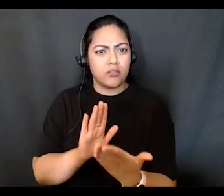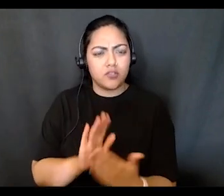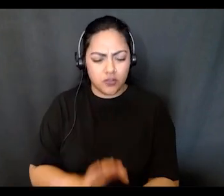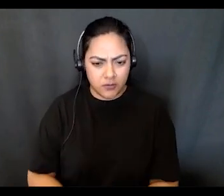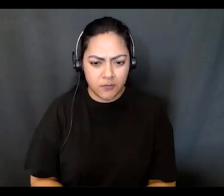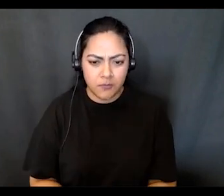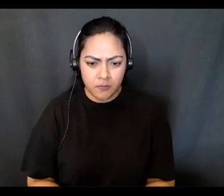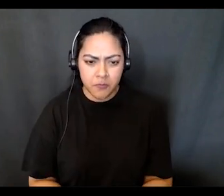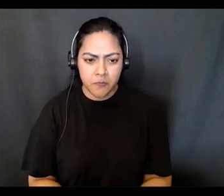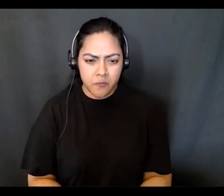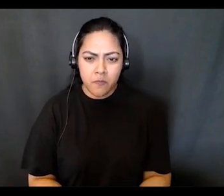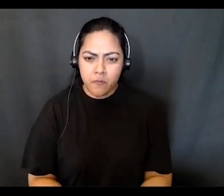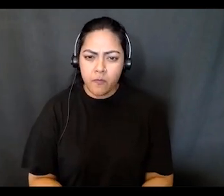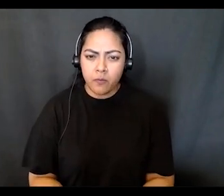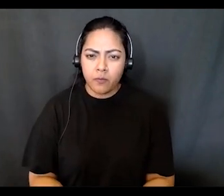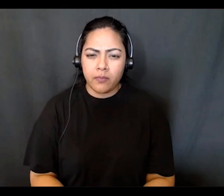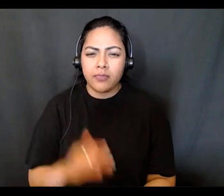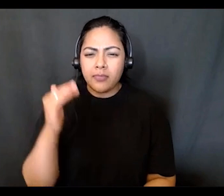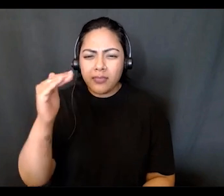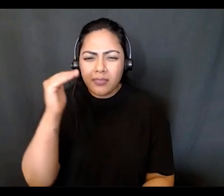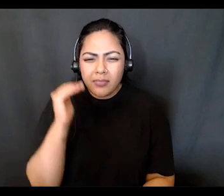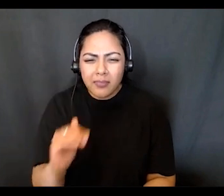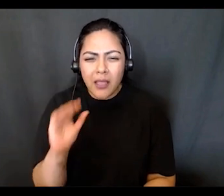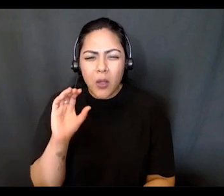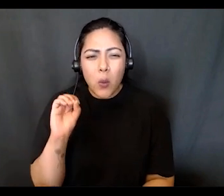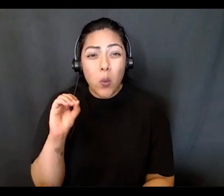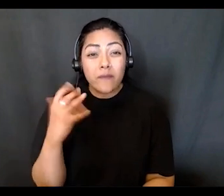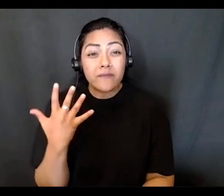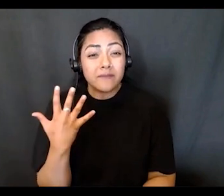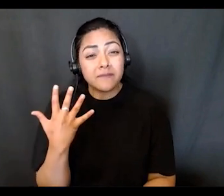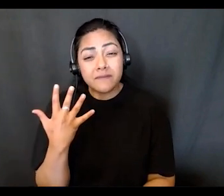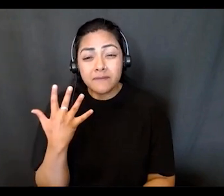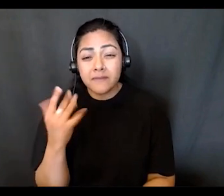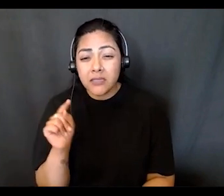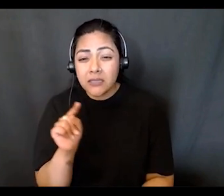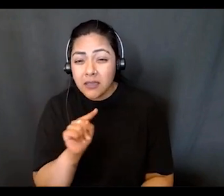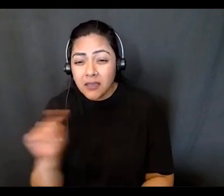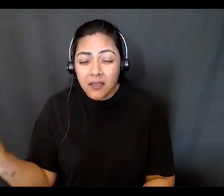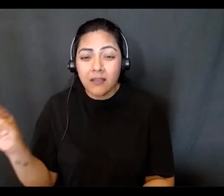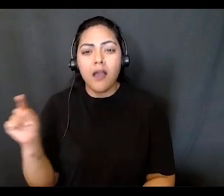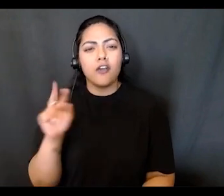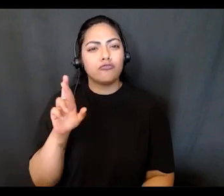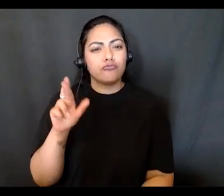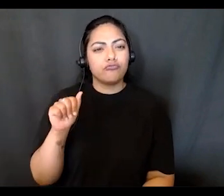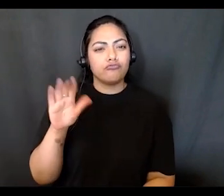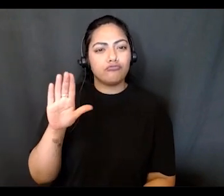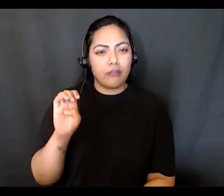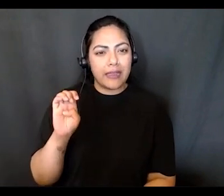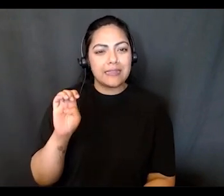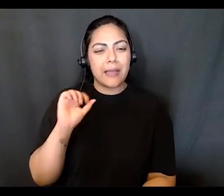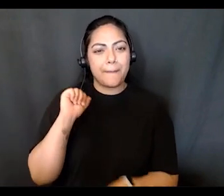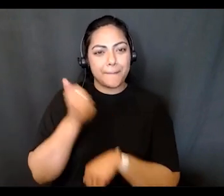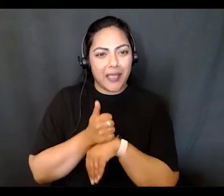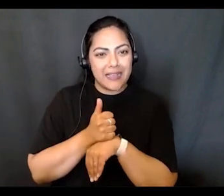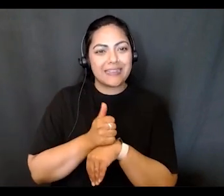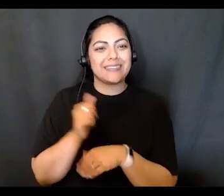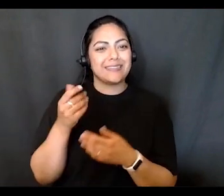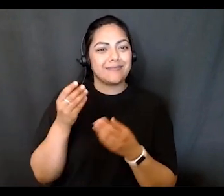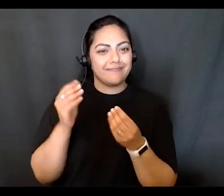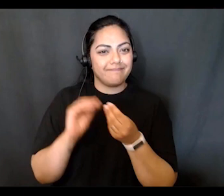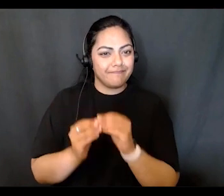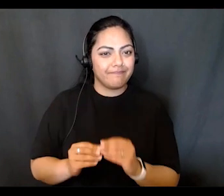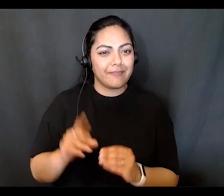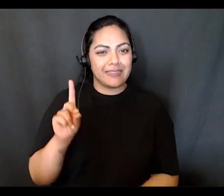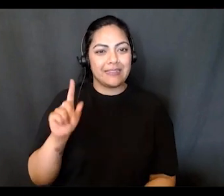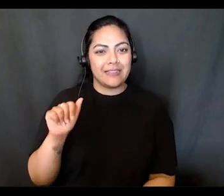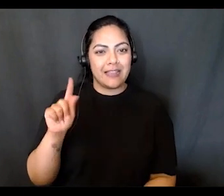going to highlight at HSC 005, which talks about race-based data. I think we know that we need to do a better